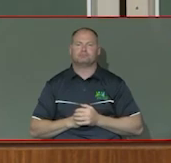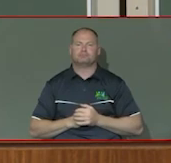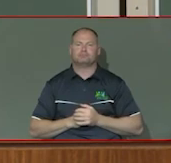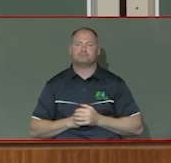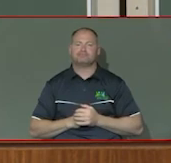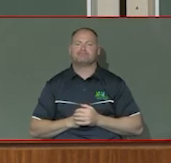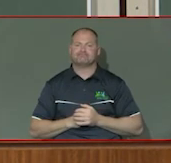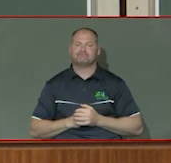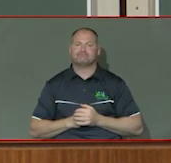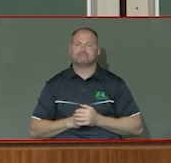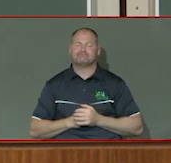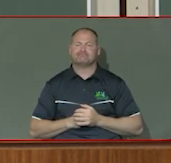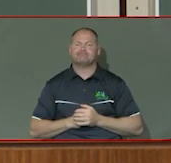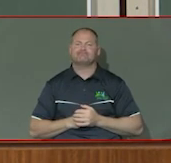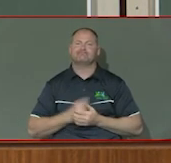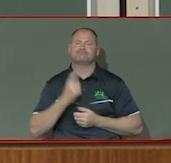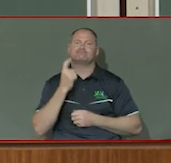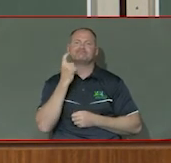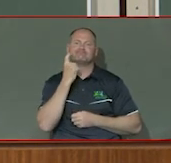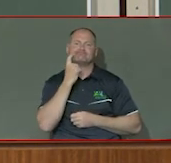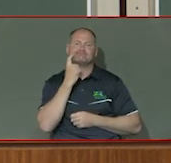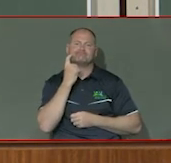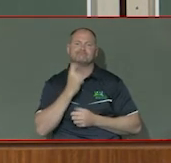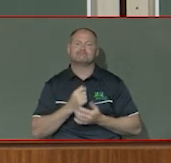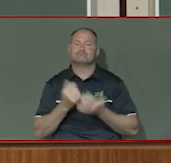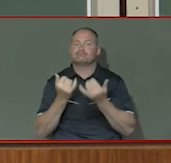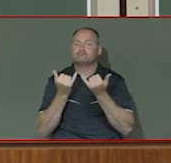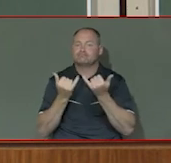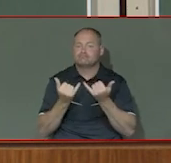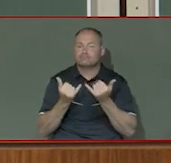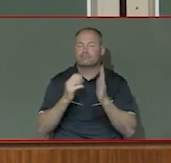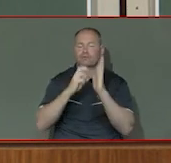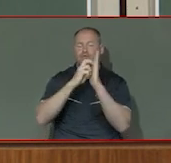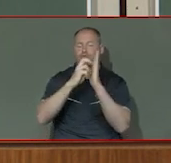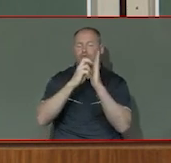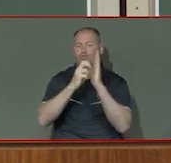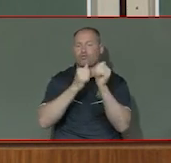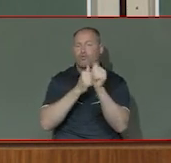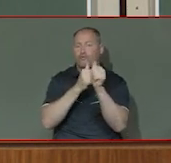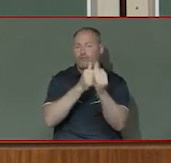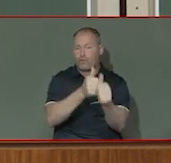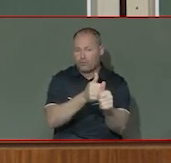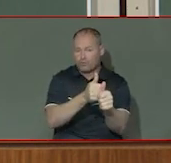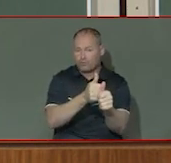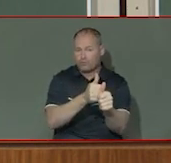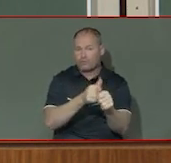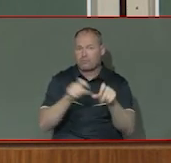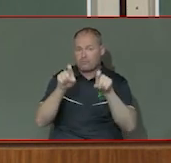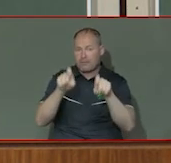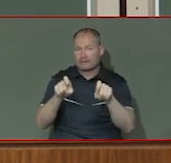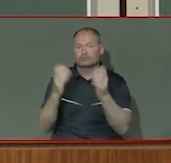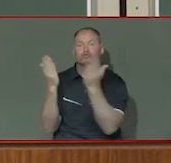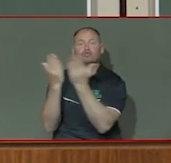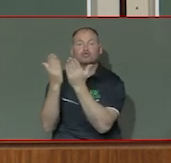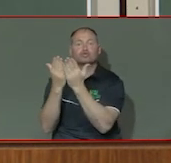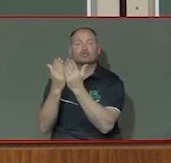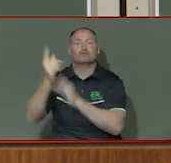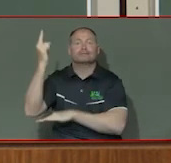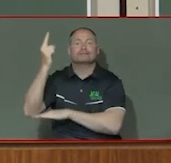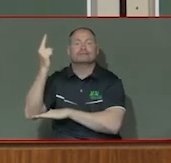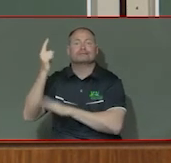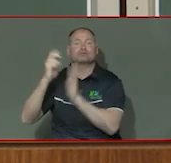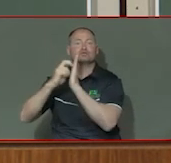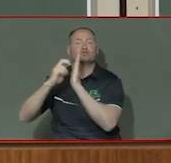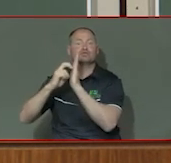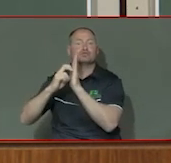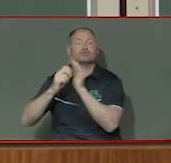Right, people, it's quite easy. You need to follow the rules that your teacher has taught you. Don't come here and try and learn